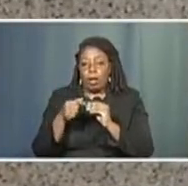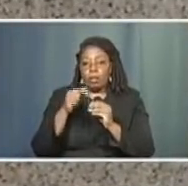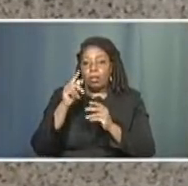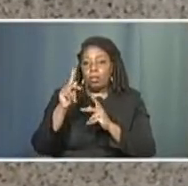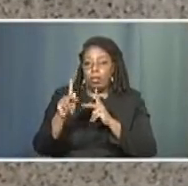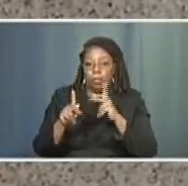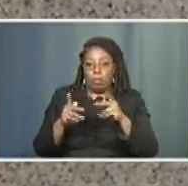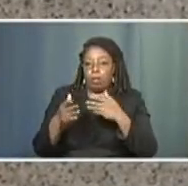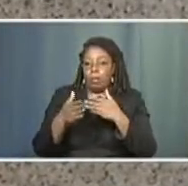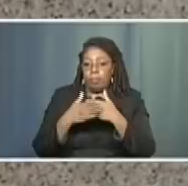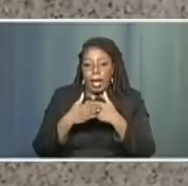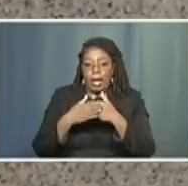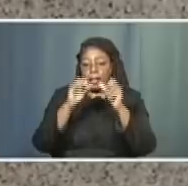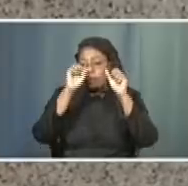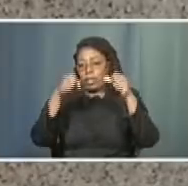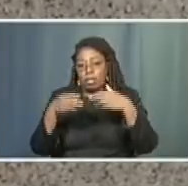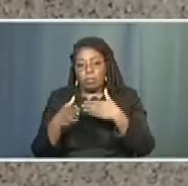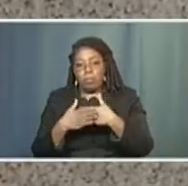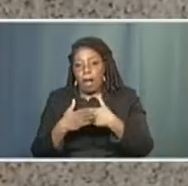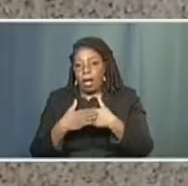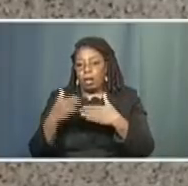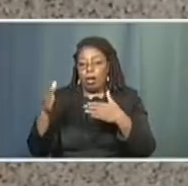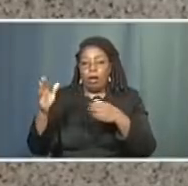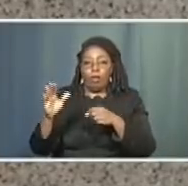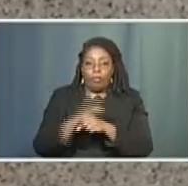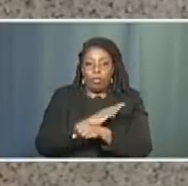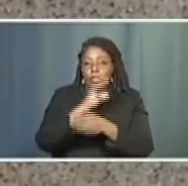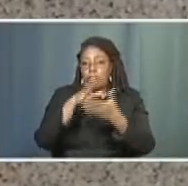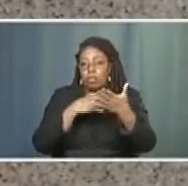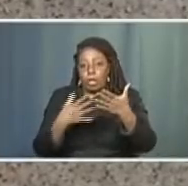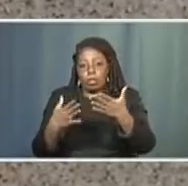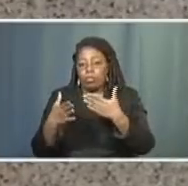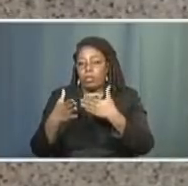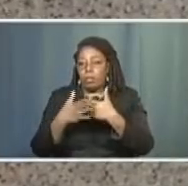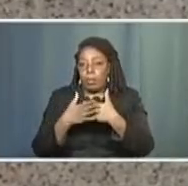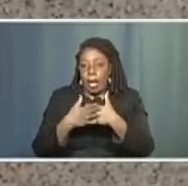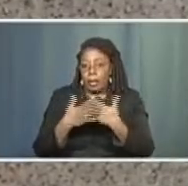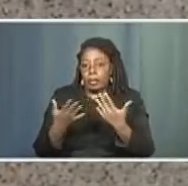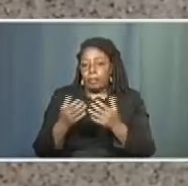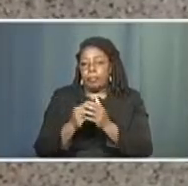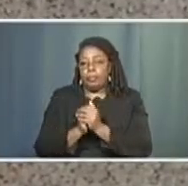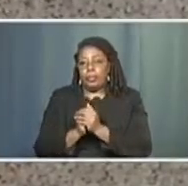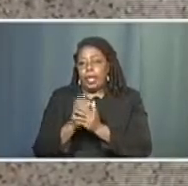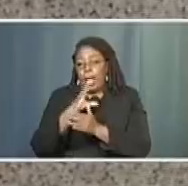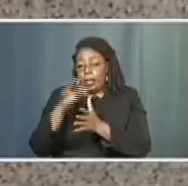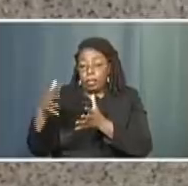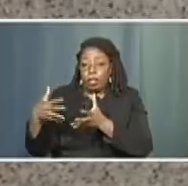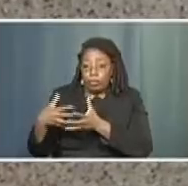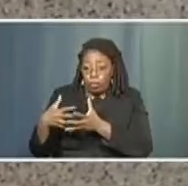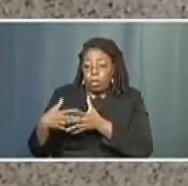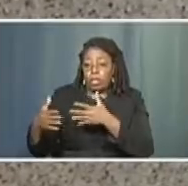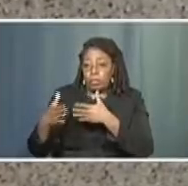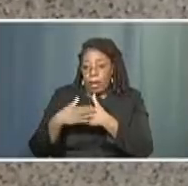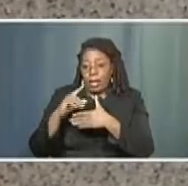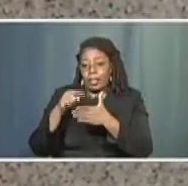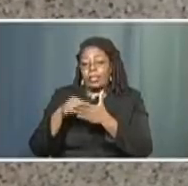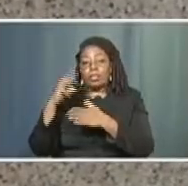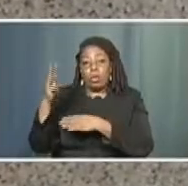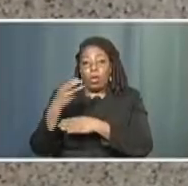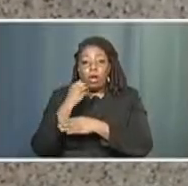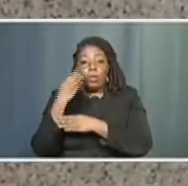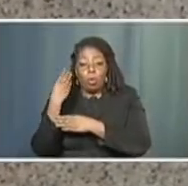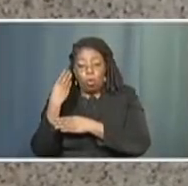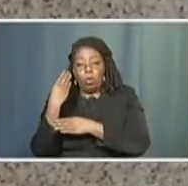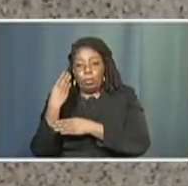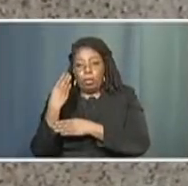back, stadiums are back, full schedules are back, and the bowls are back. And this certainly is a welcome home for us at